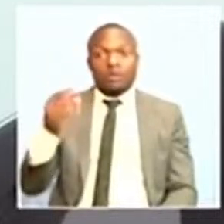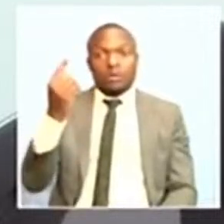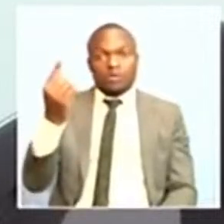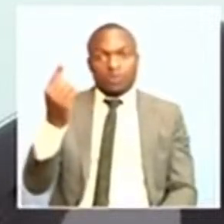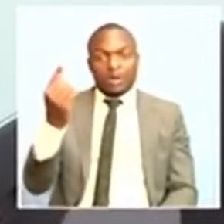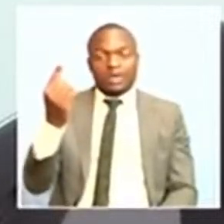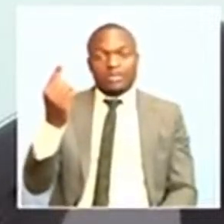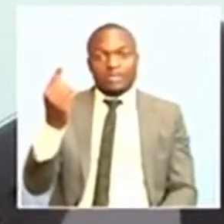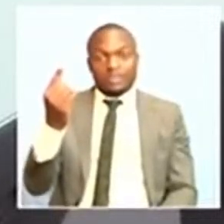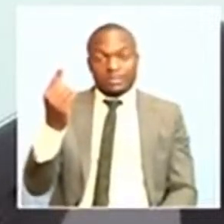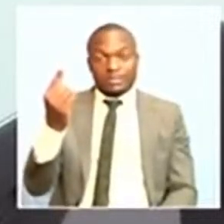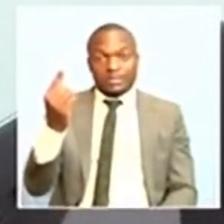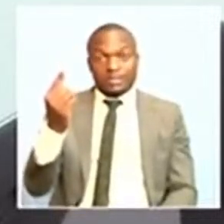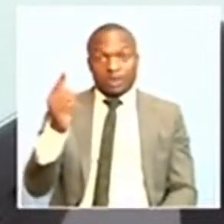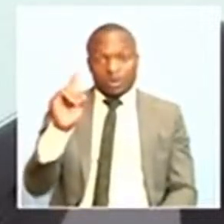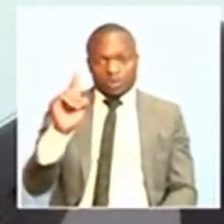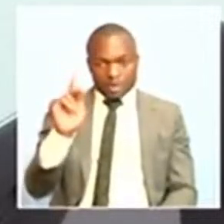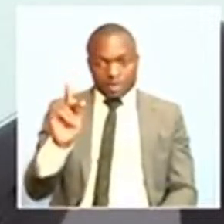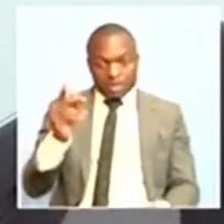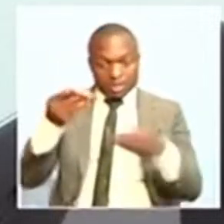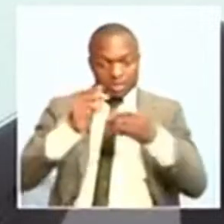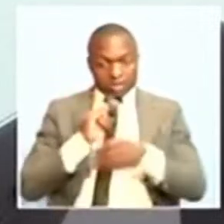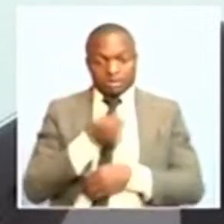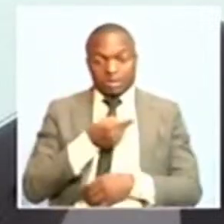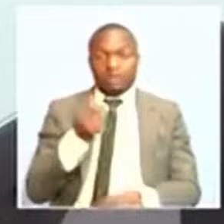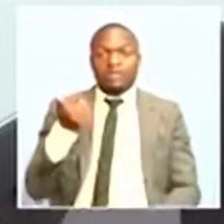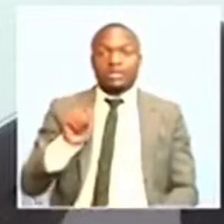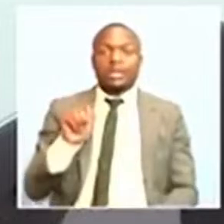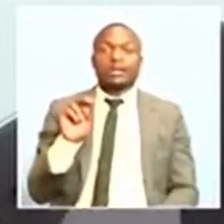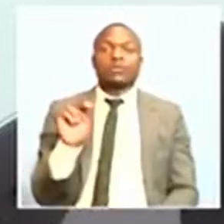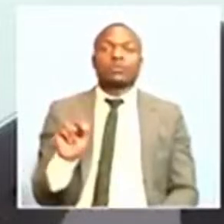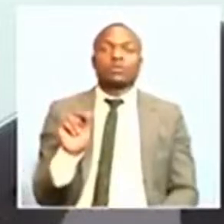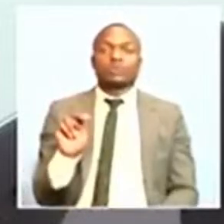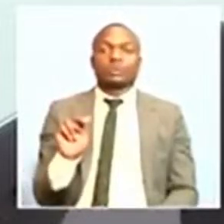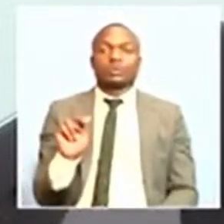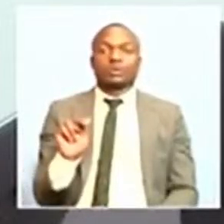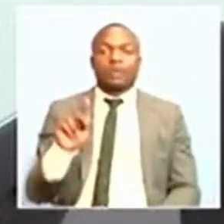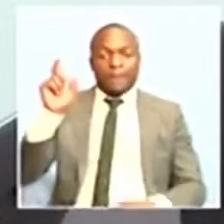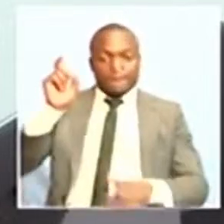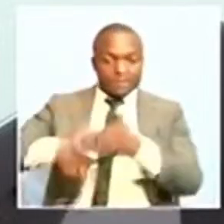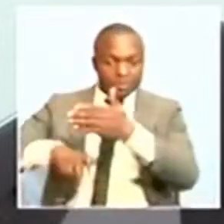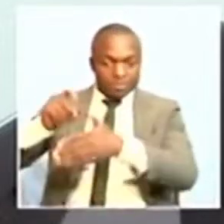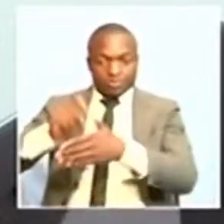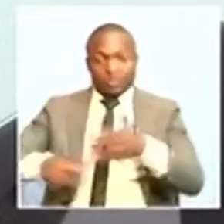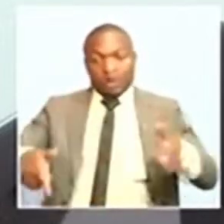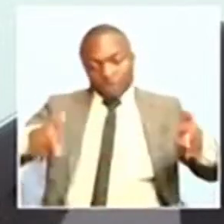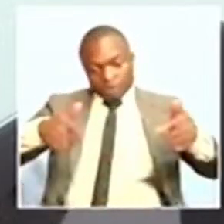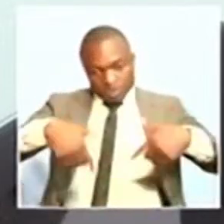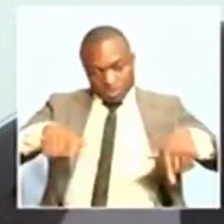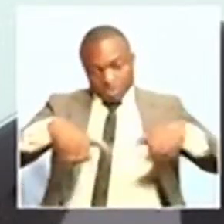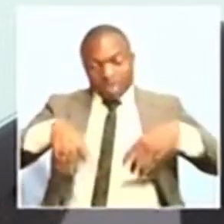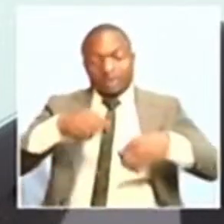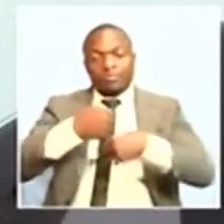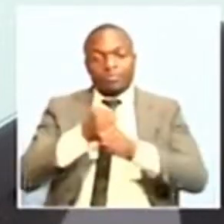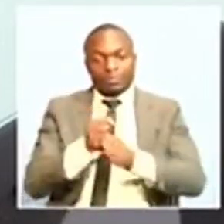of the 1 kwacha now gives us standing way to be levied on the locally produced non-alcoholic